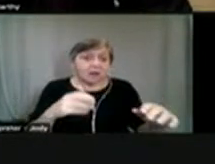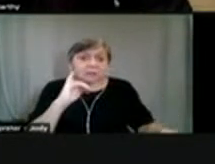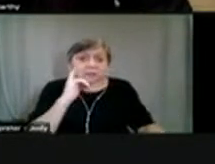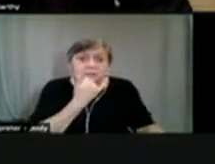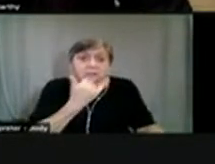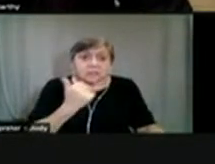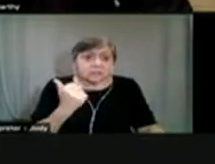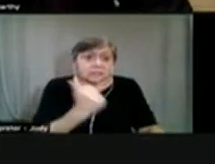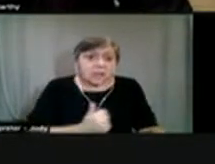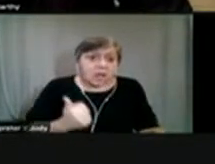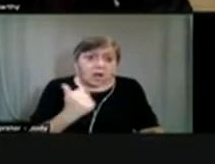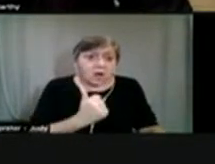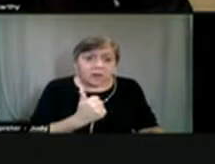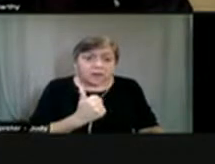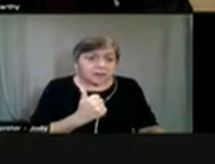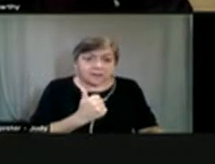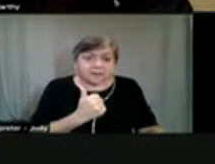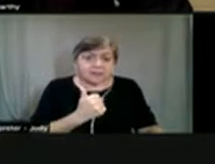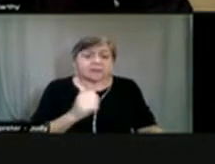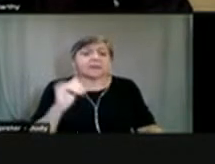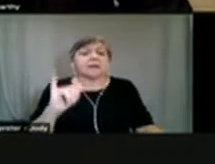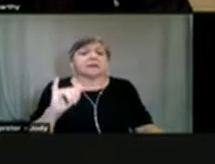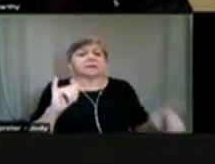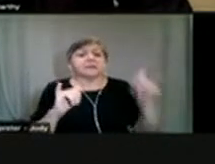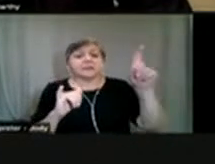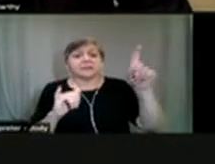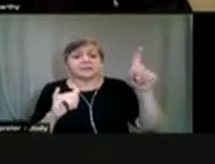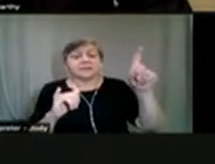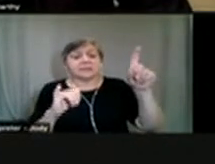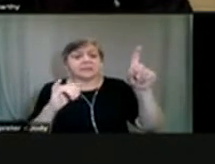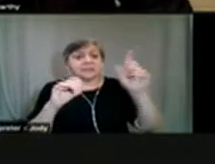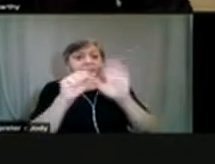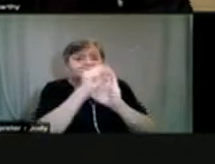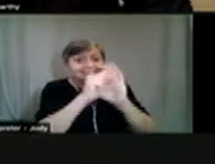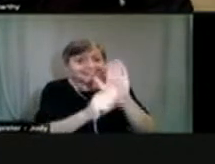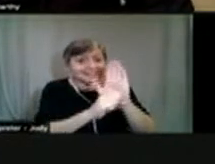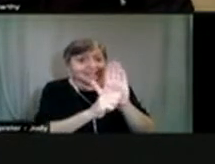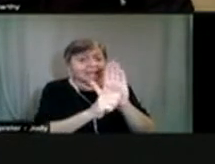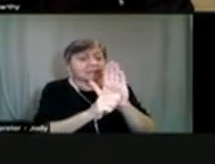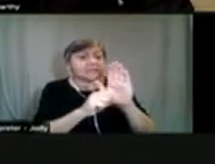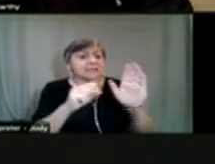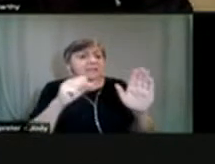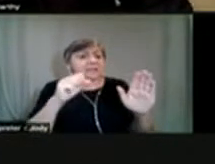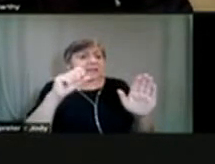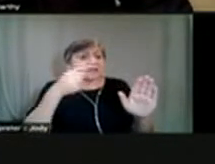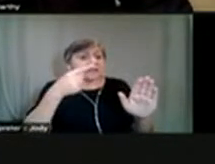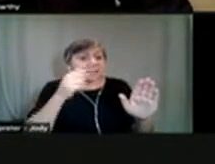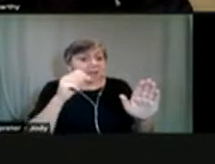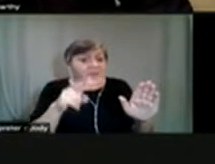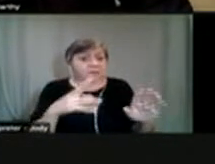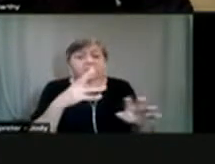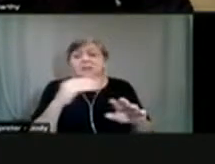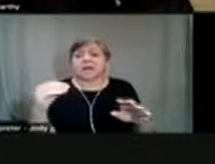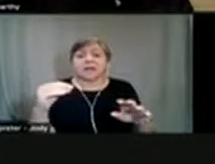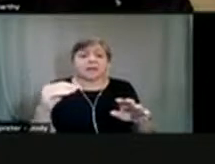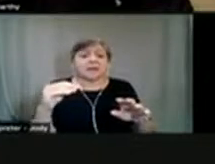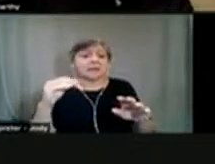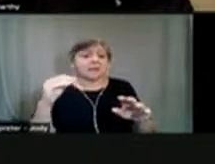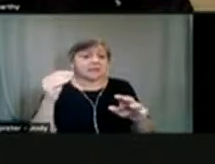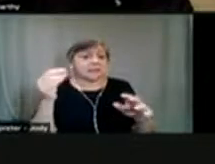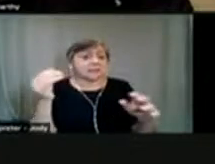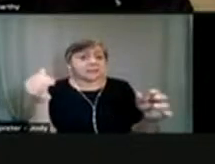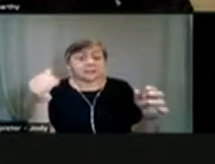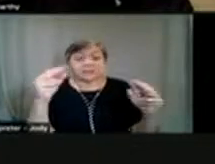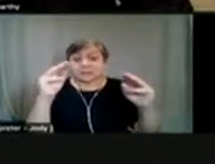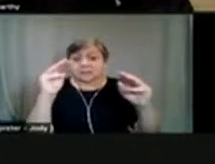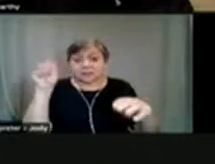the folks up in state government and, you know, on these metro mayor calls, that the